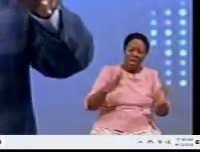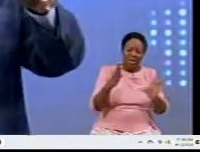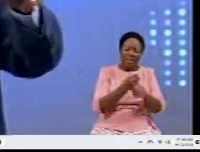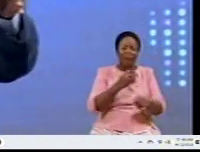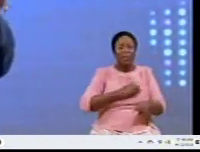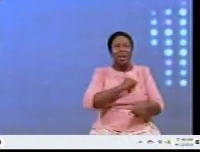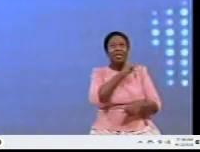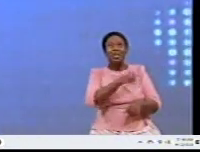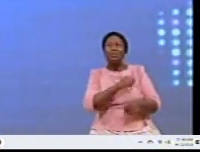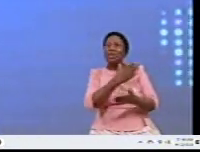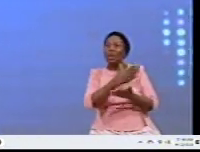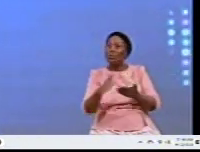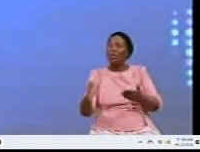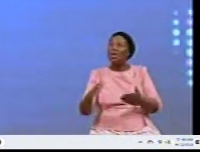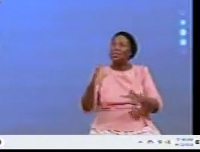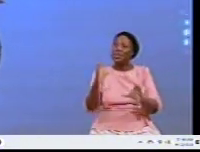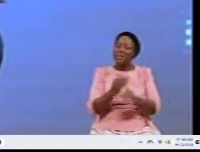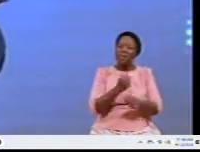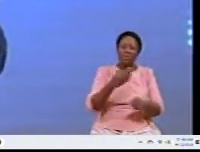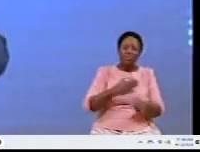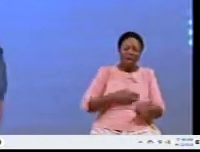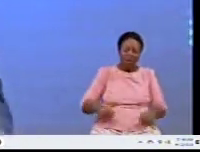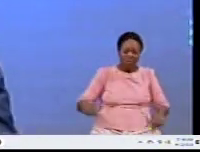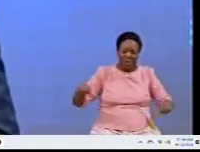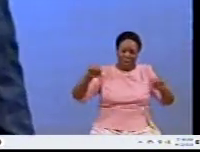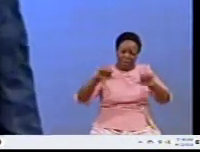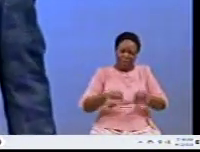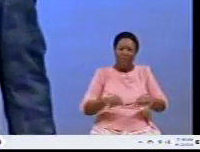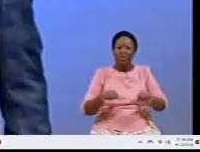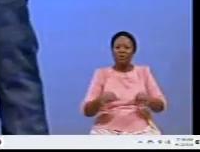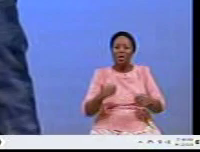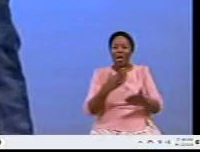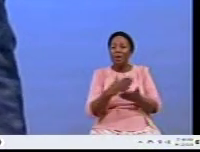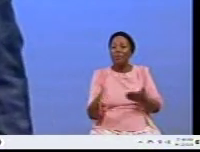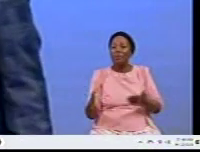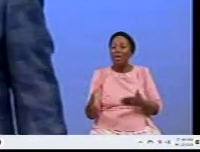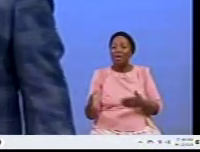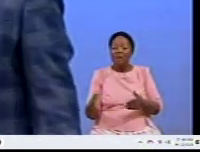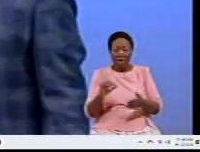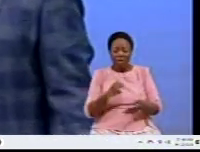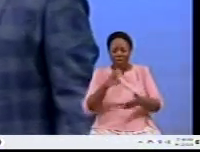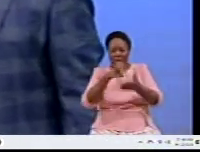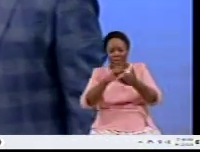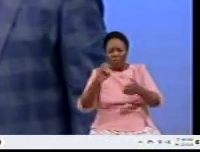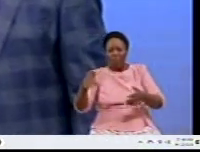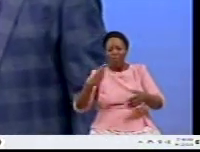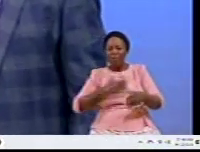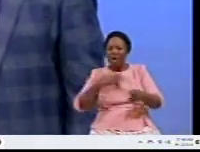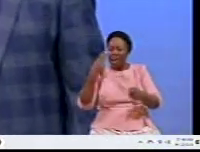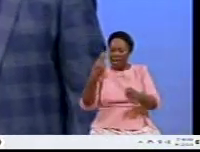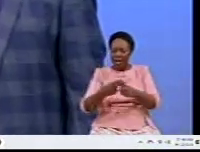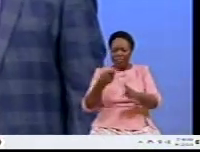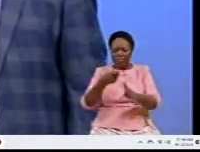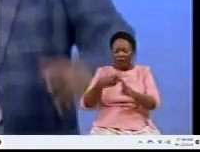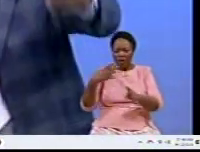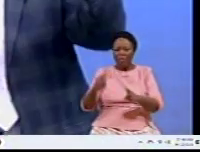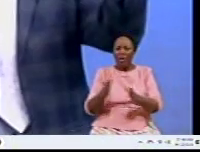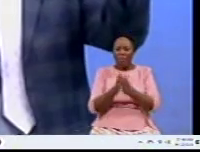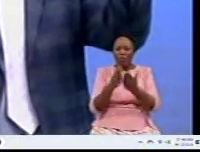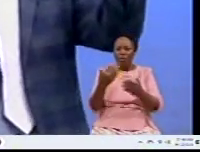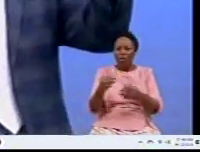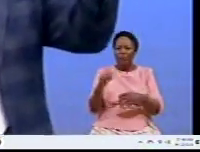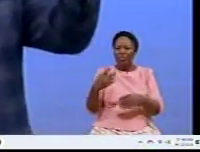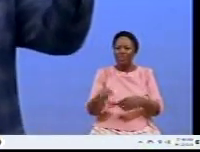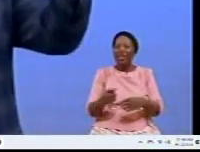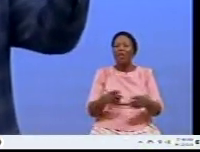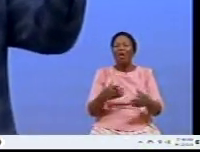away. Take my condemnation away. Remove my name from the book of the lost